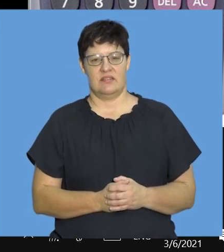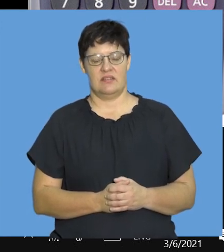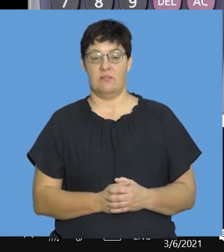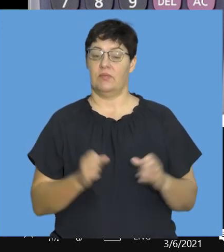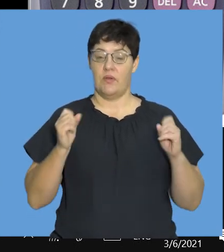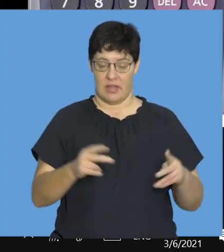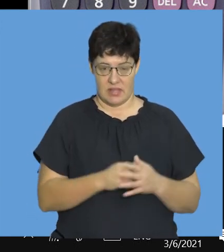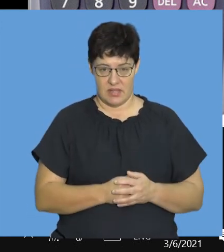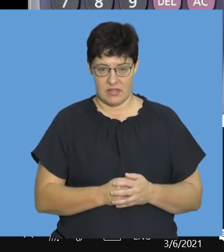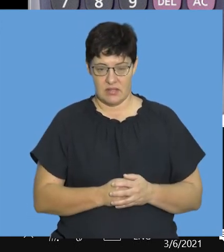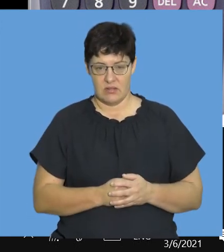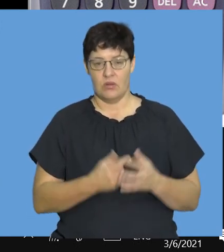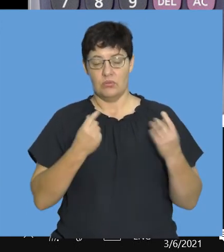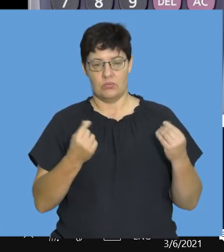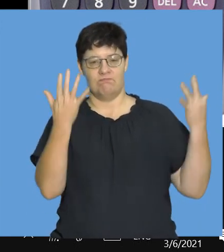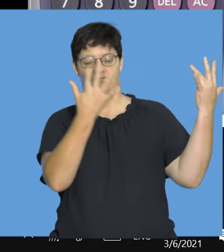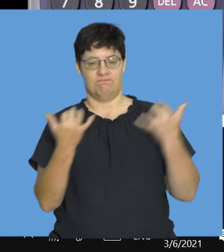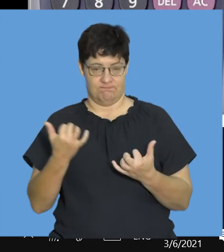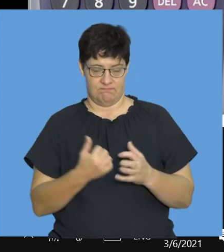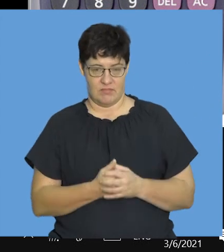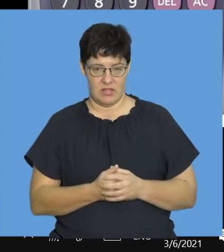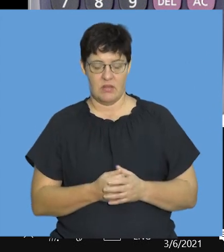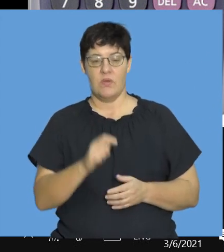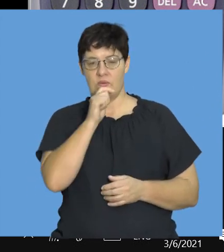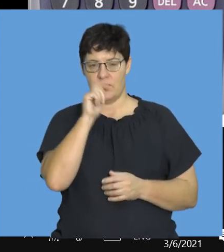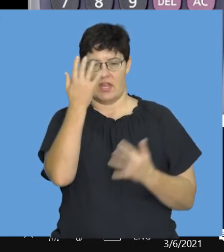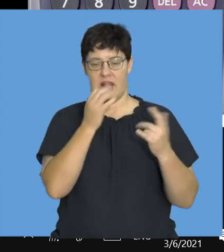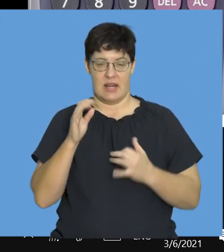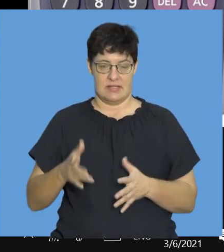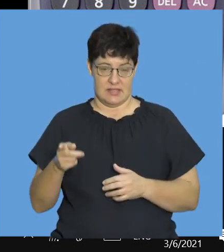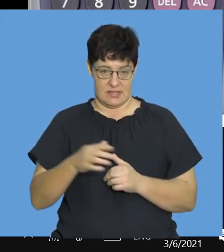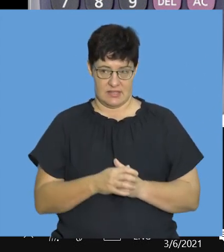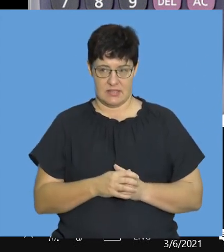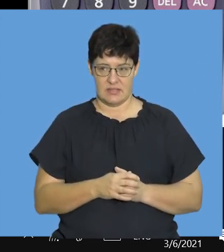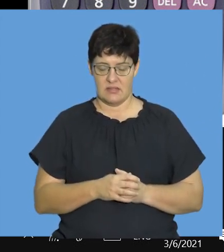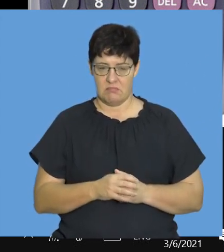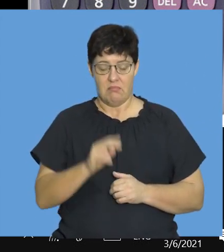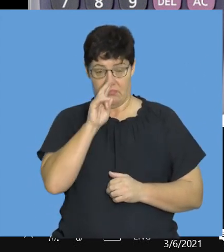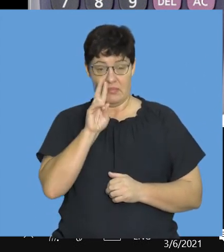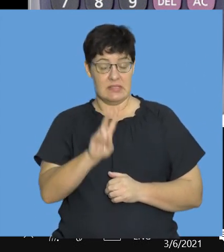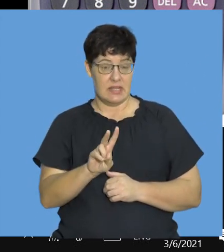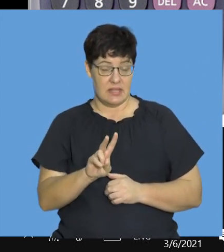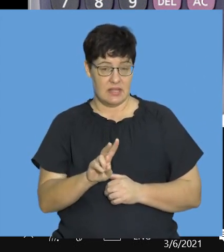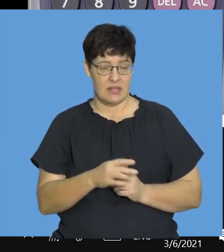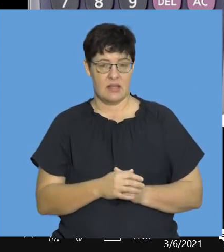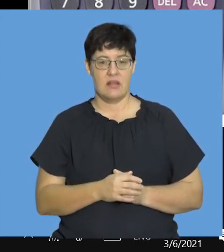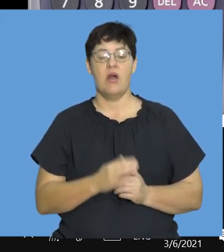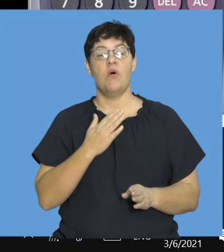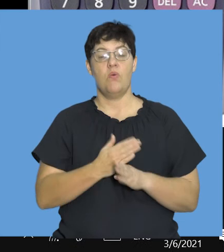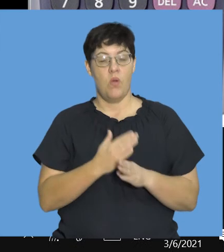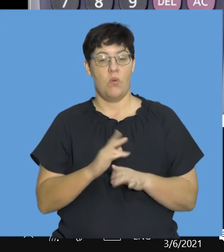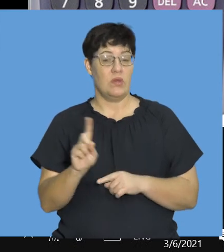Right, so let's do the calculation now using our calculator, and we can clearly see that we work with